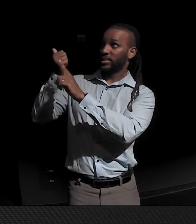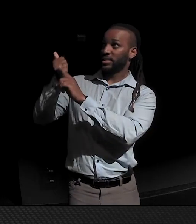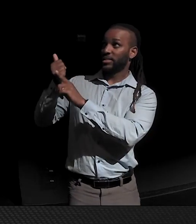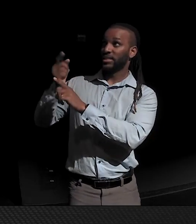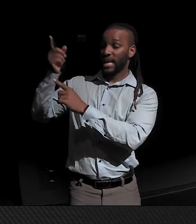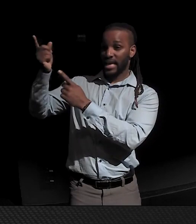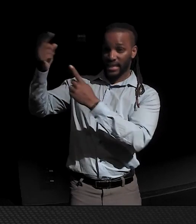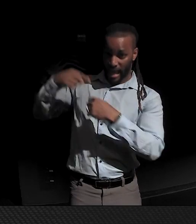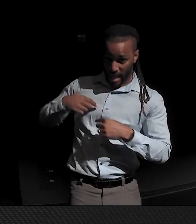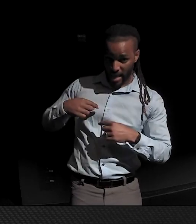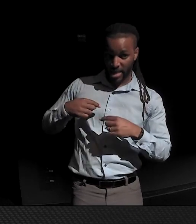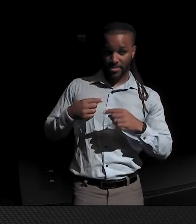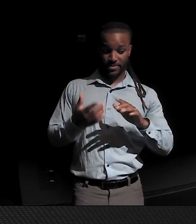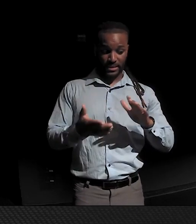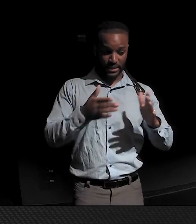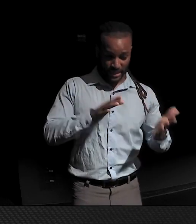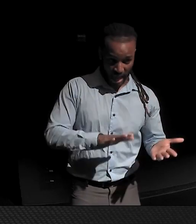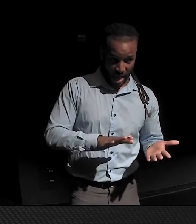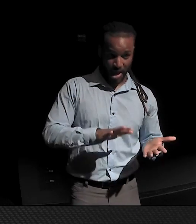came, died,